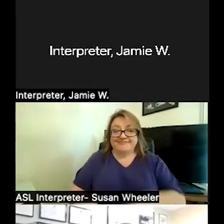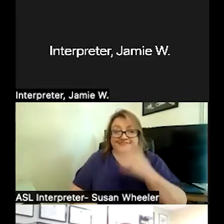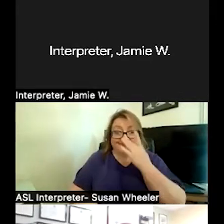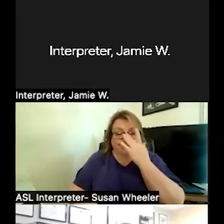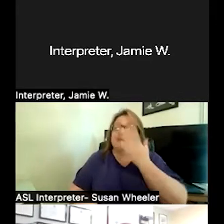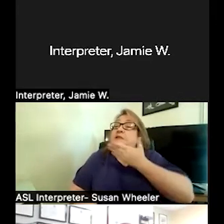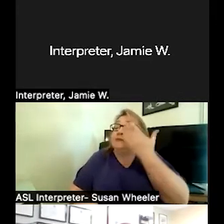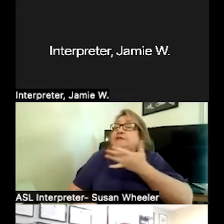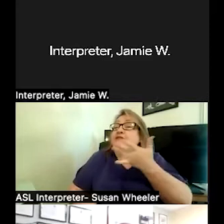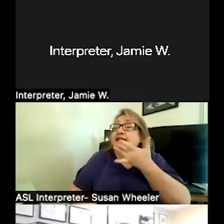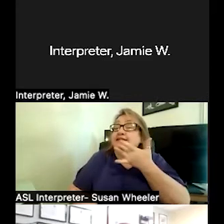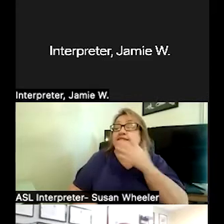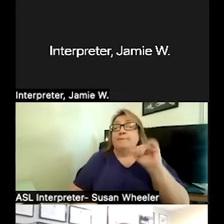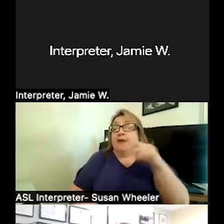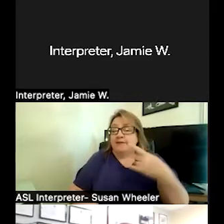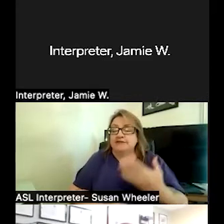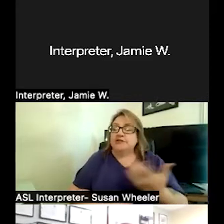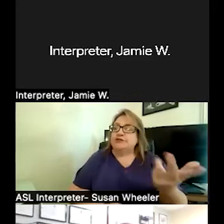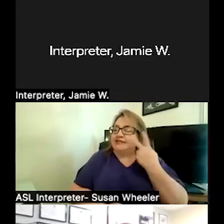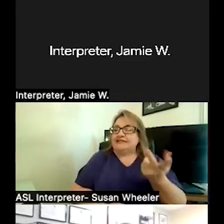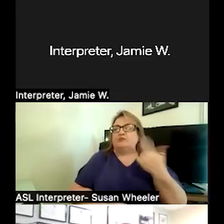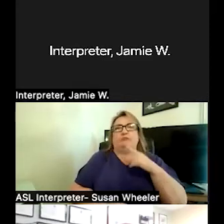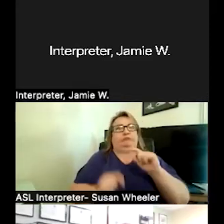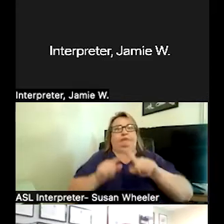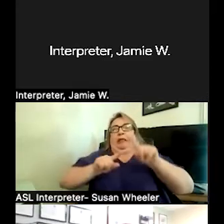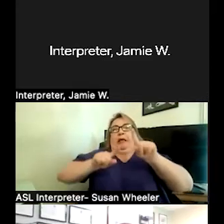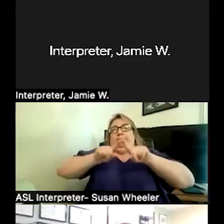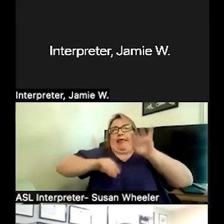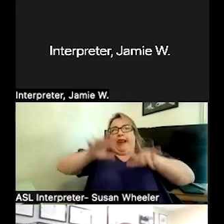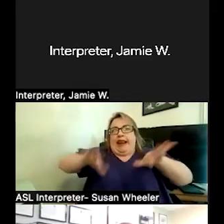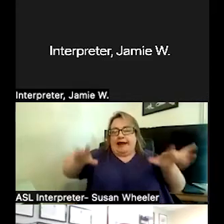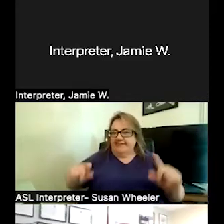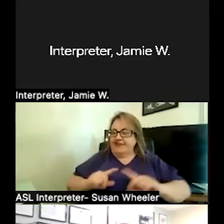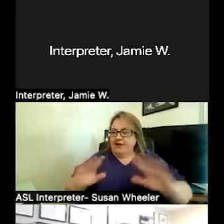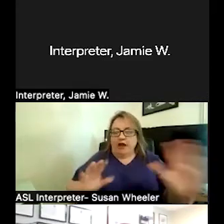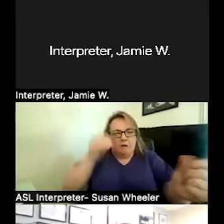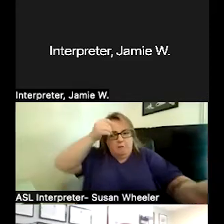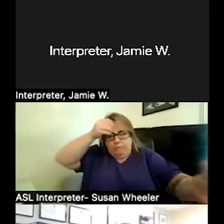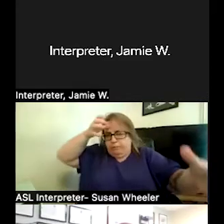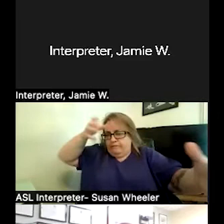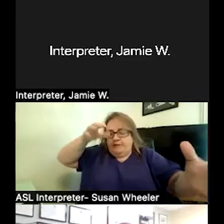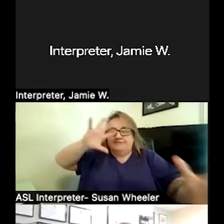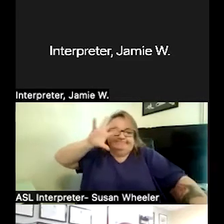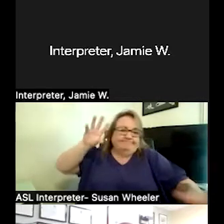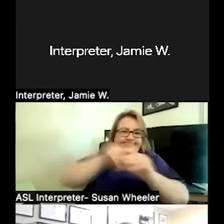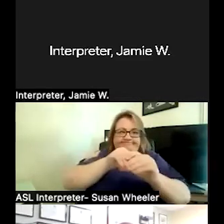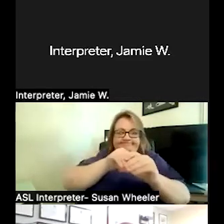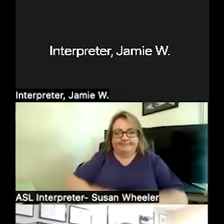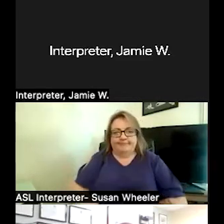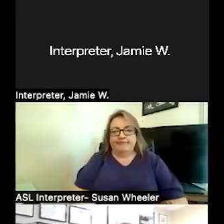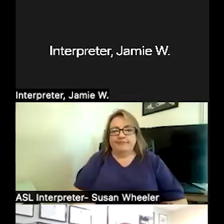Smell and taste impairments. So you can see this is really diverse and very, very comprehensive. Next slide.